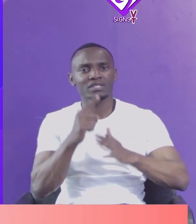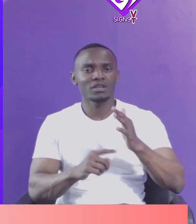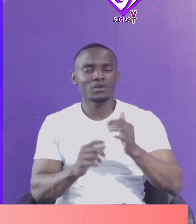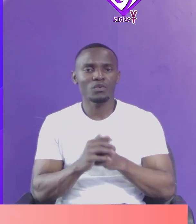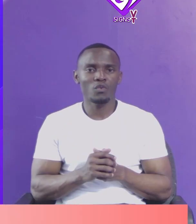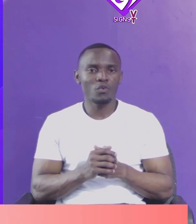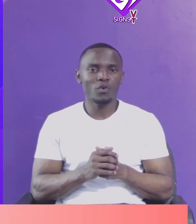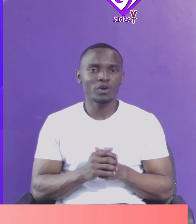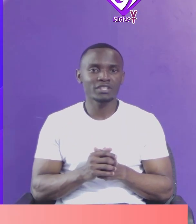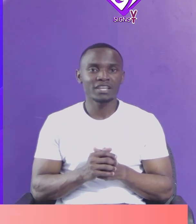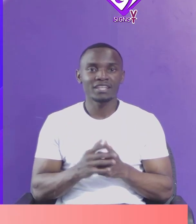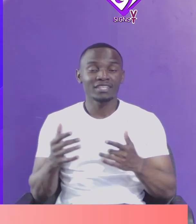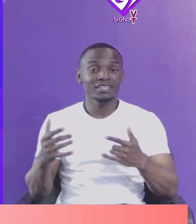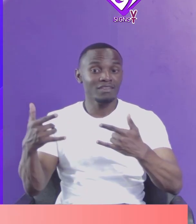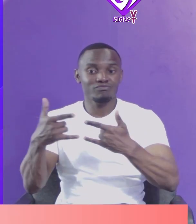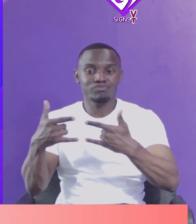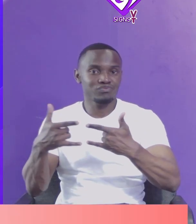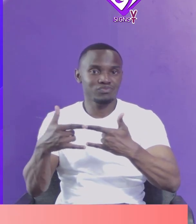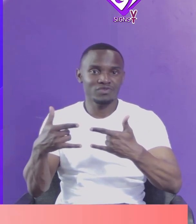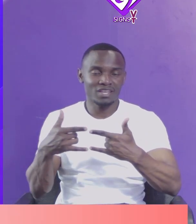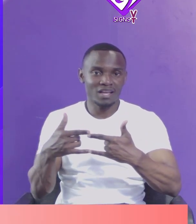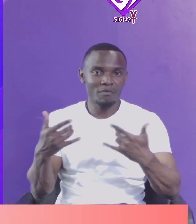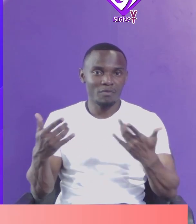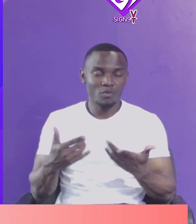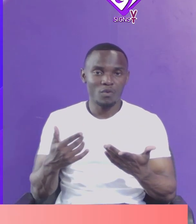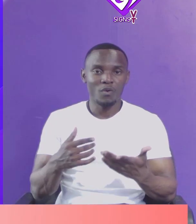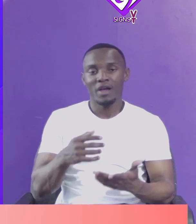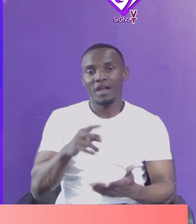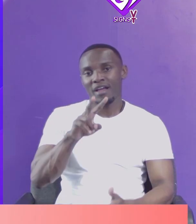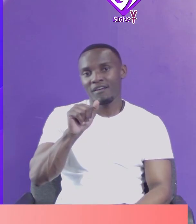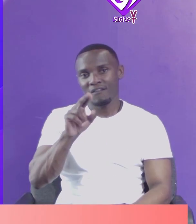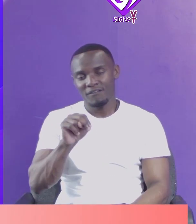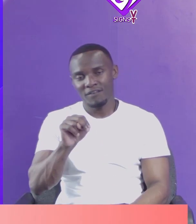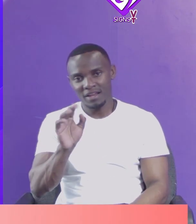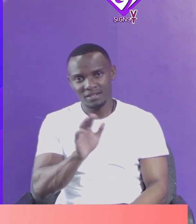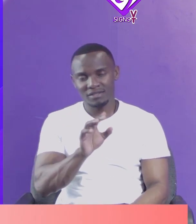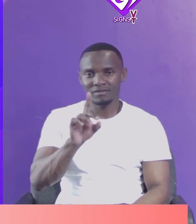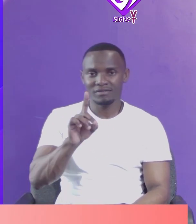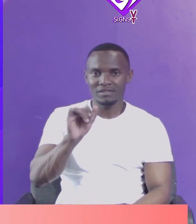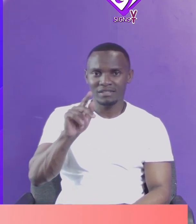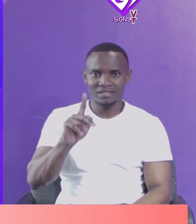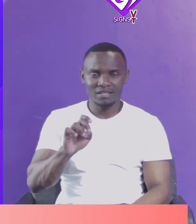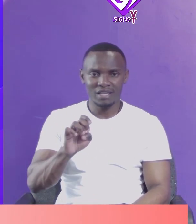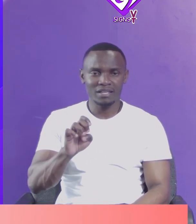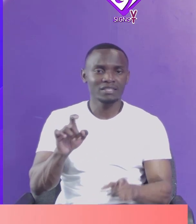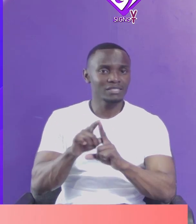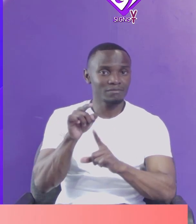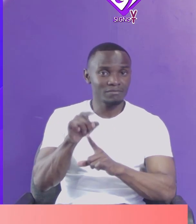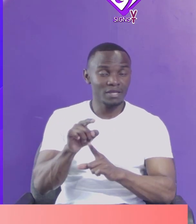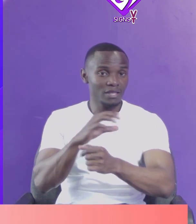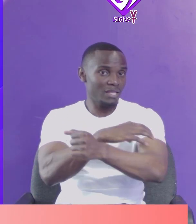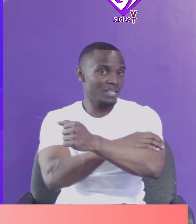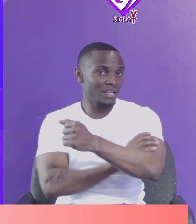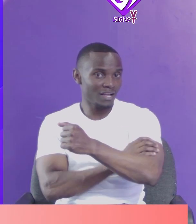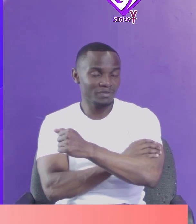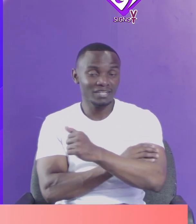around on top of Van Dijk's head, for example. God, yes. He's the club captain. Yes. He made a very, very... the